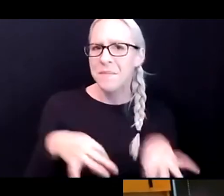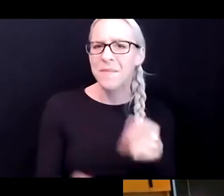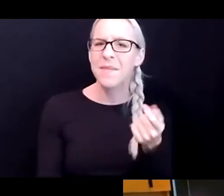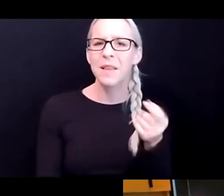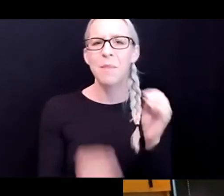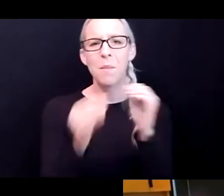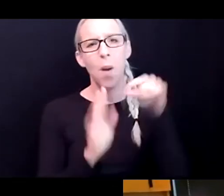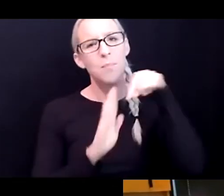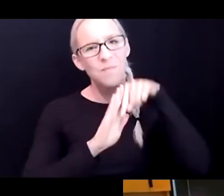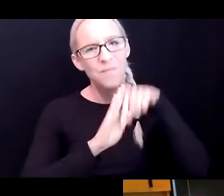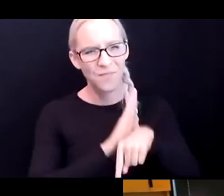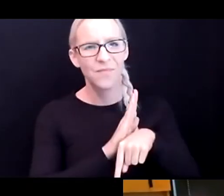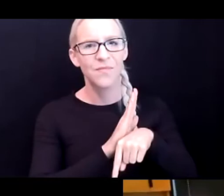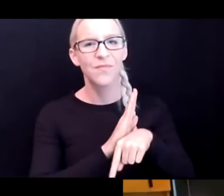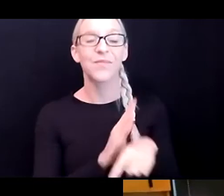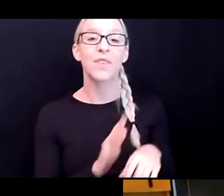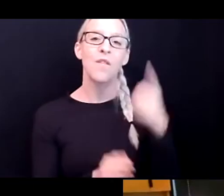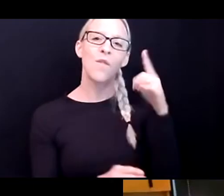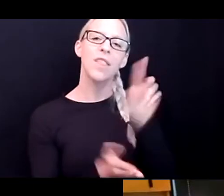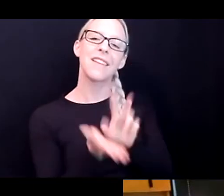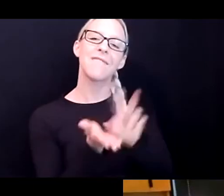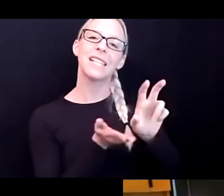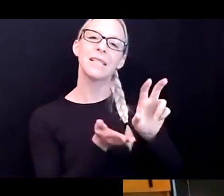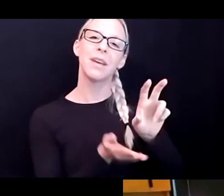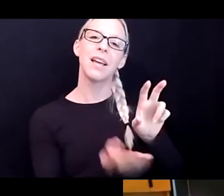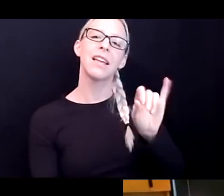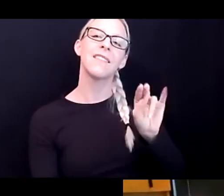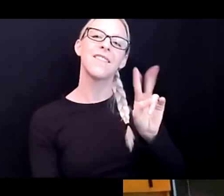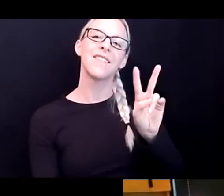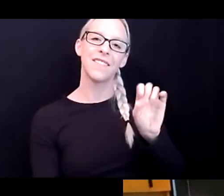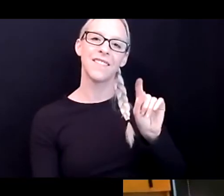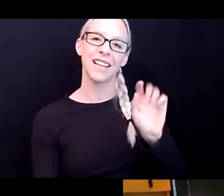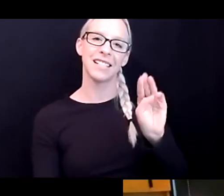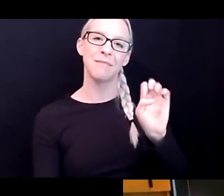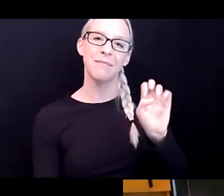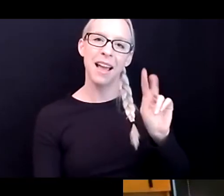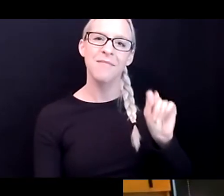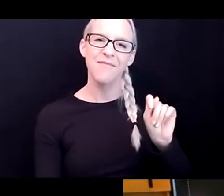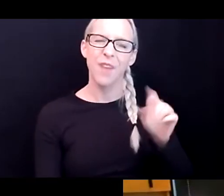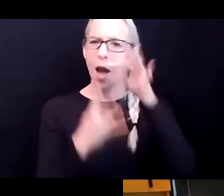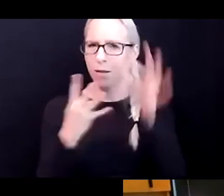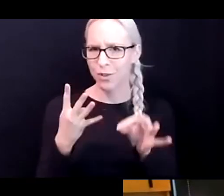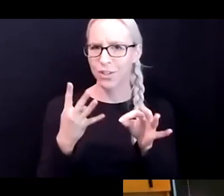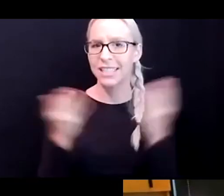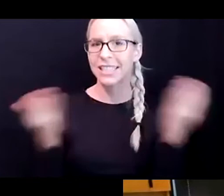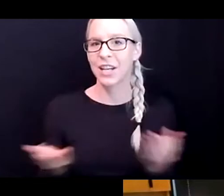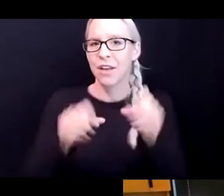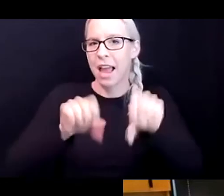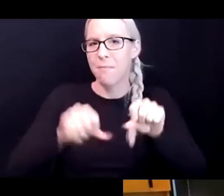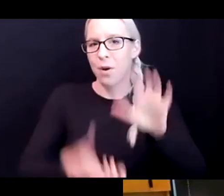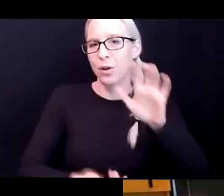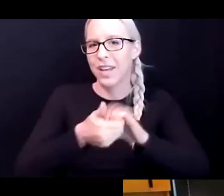about the breakdown of the investment options that we at ABLE United offer. Can you give us a quick rundown of